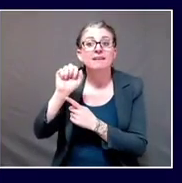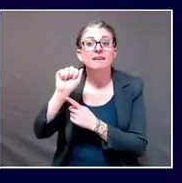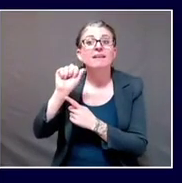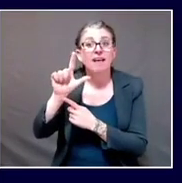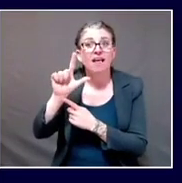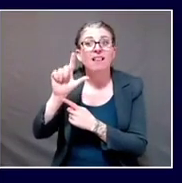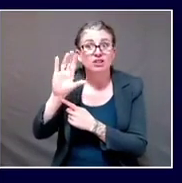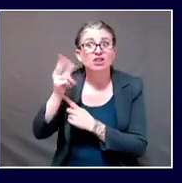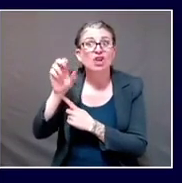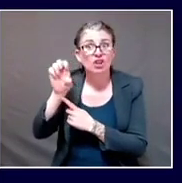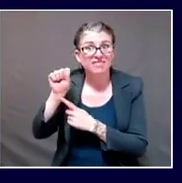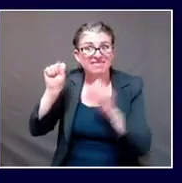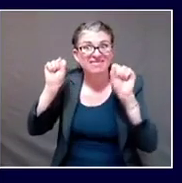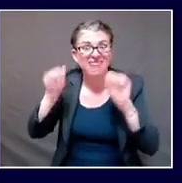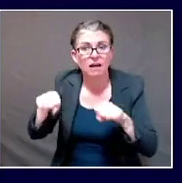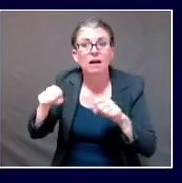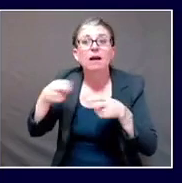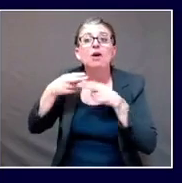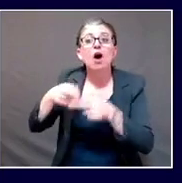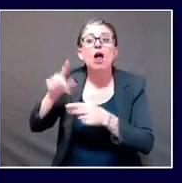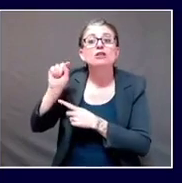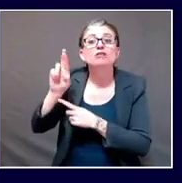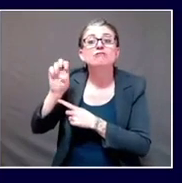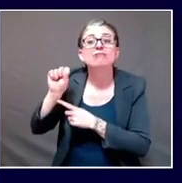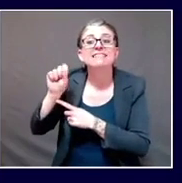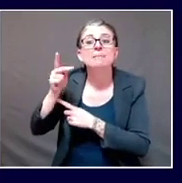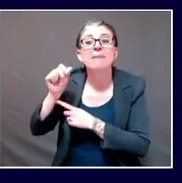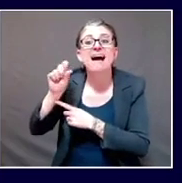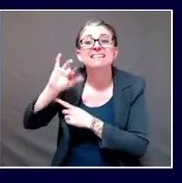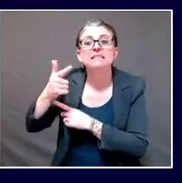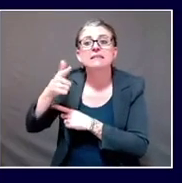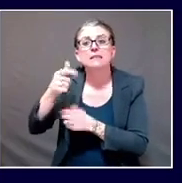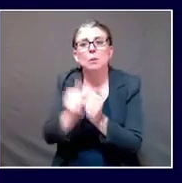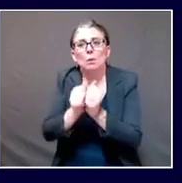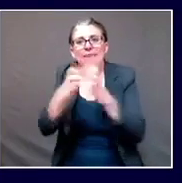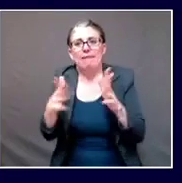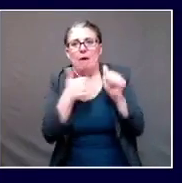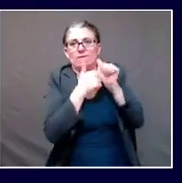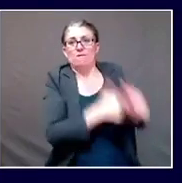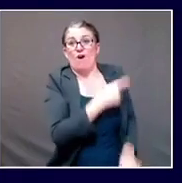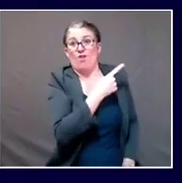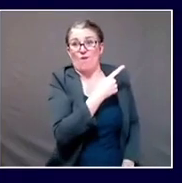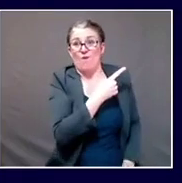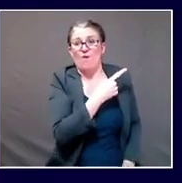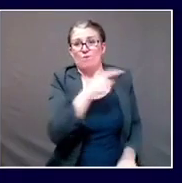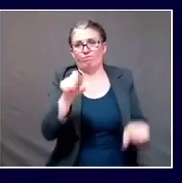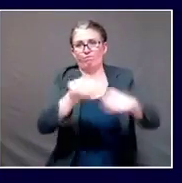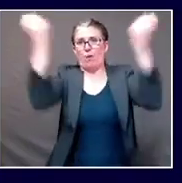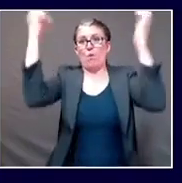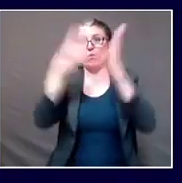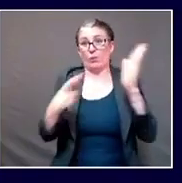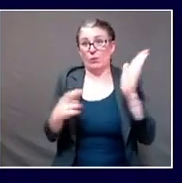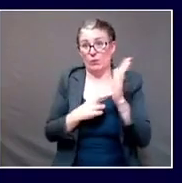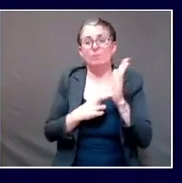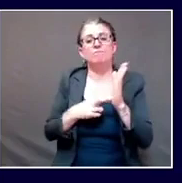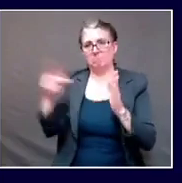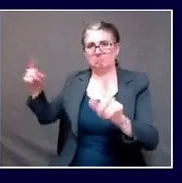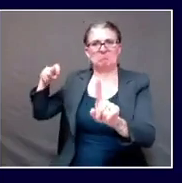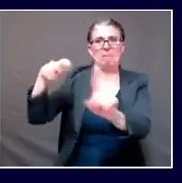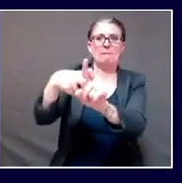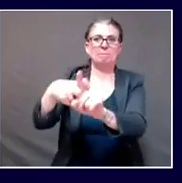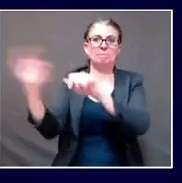last month, from November 11 to today, 7,004 people tested positive for COVID-19 in Maine.